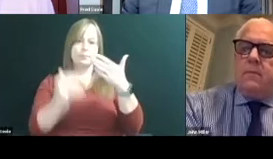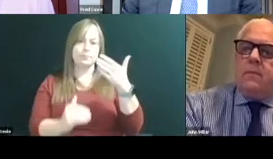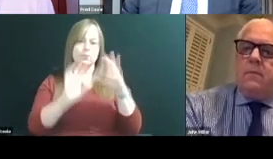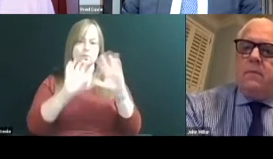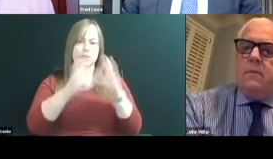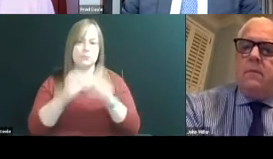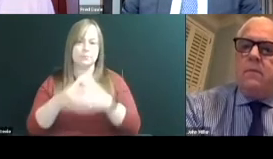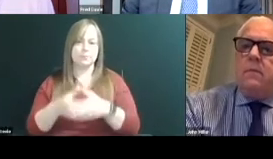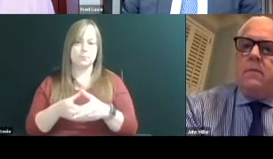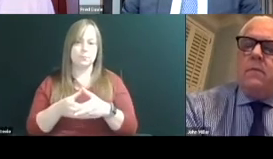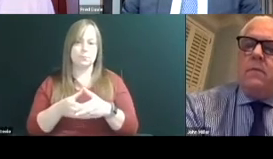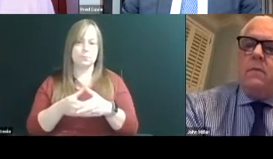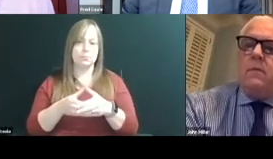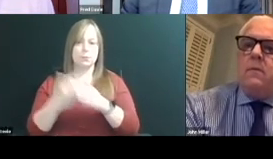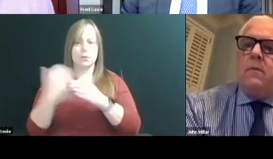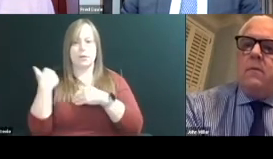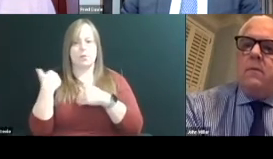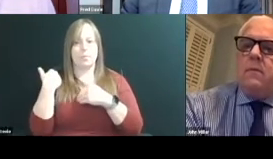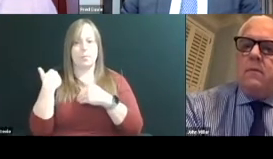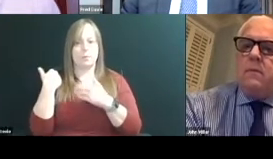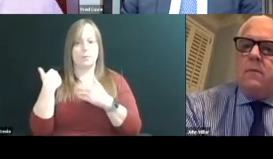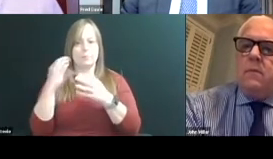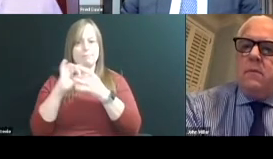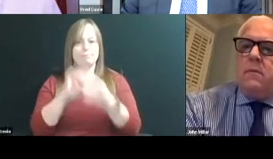categories and those accountability measures.